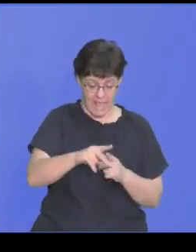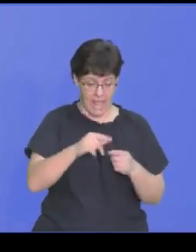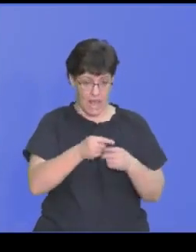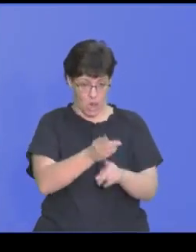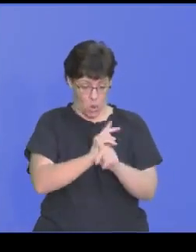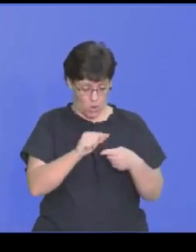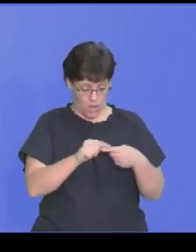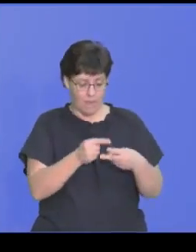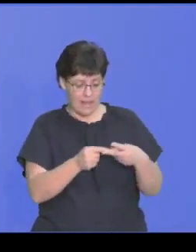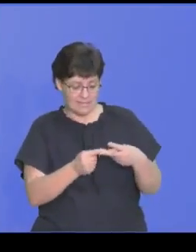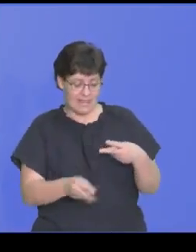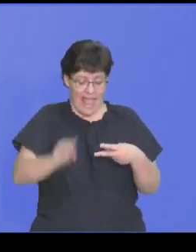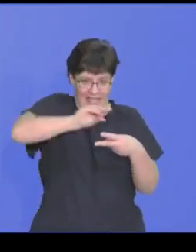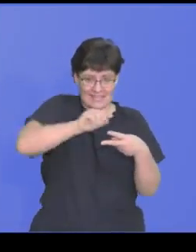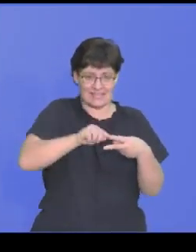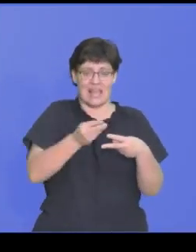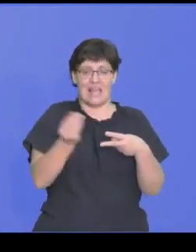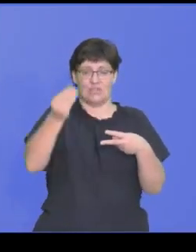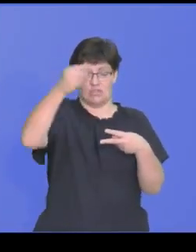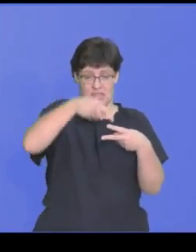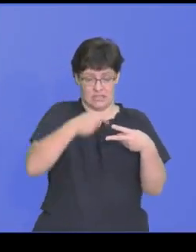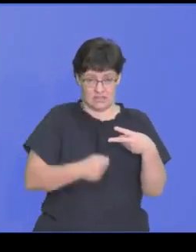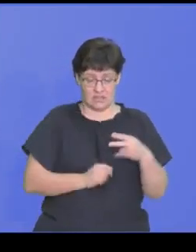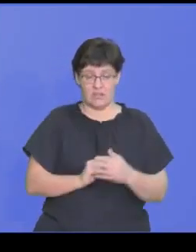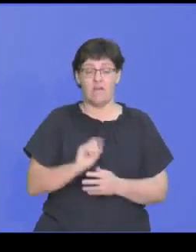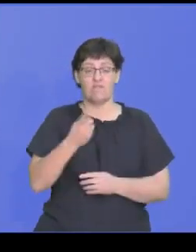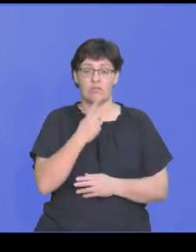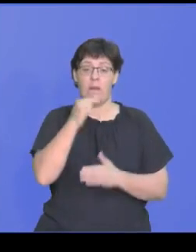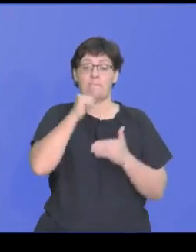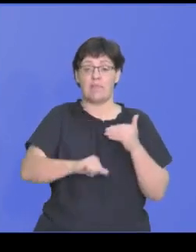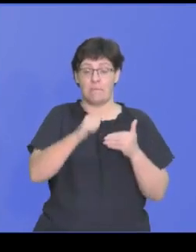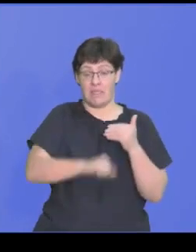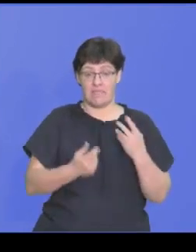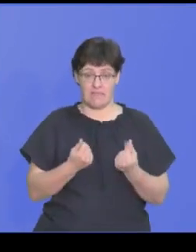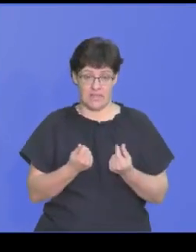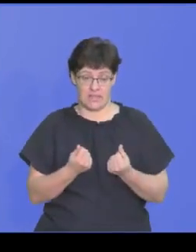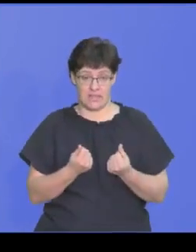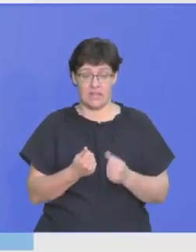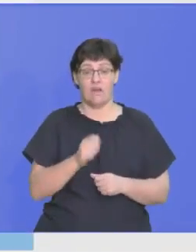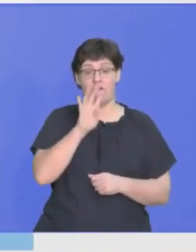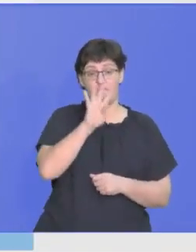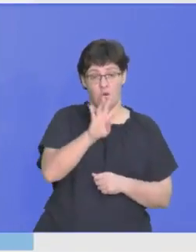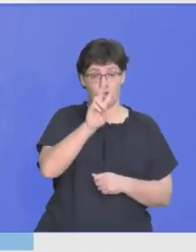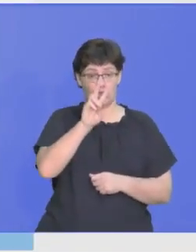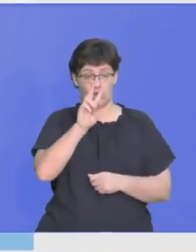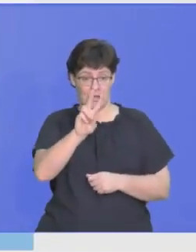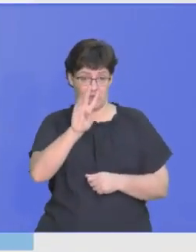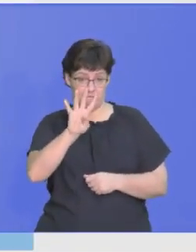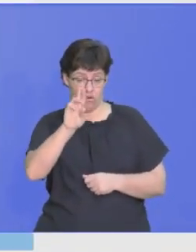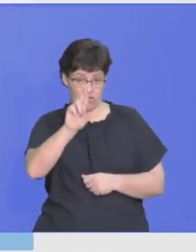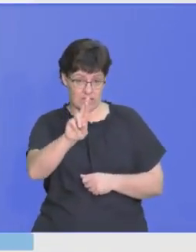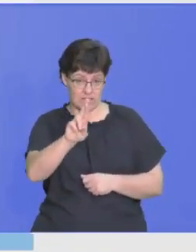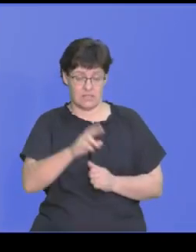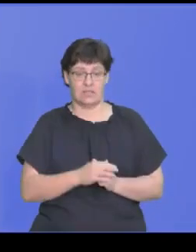fees was 424 Rand, and I'm just going to go to the numbers on the calculator, and